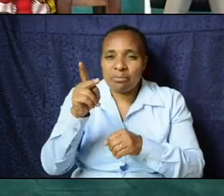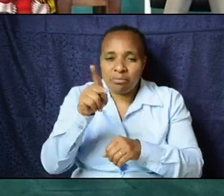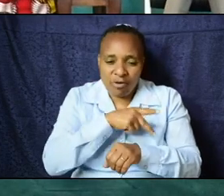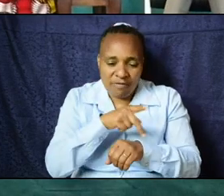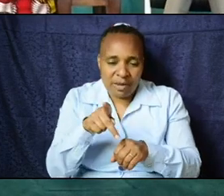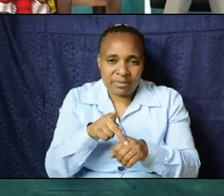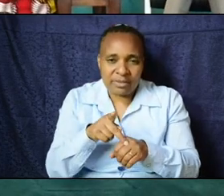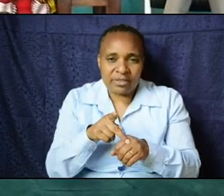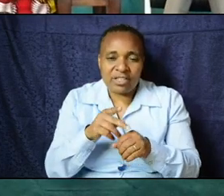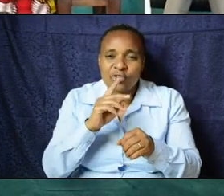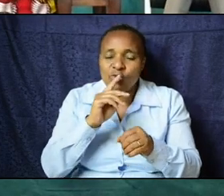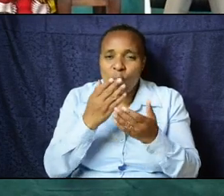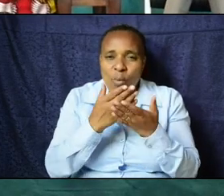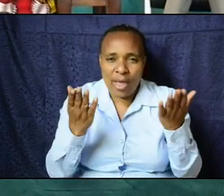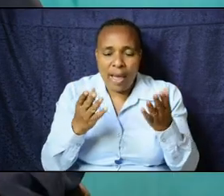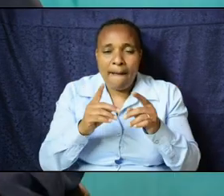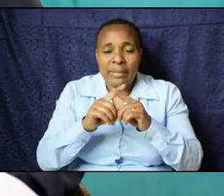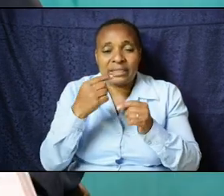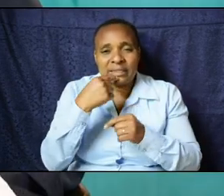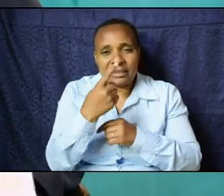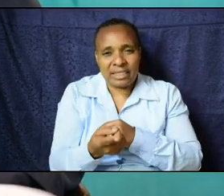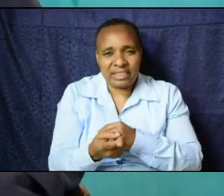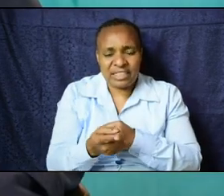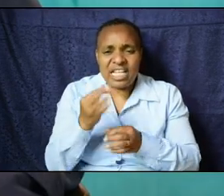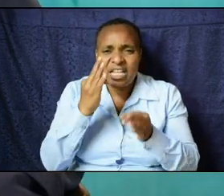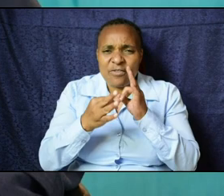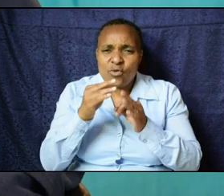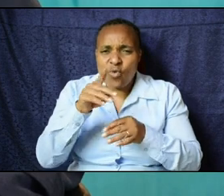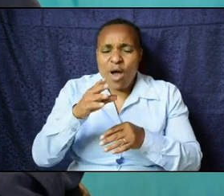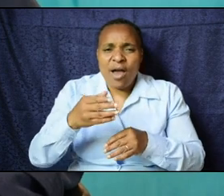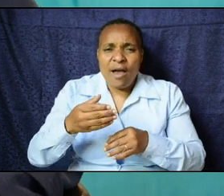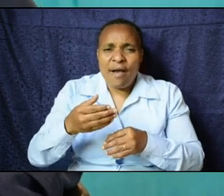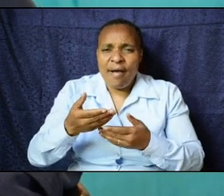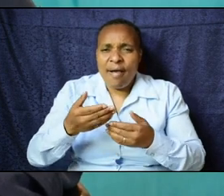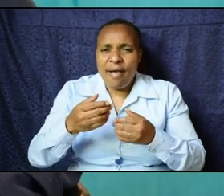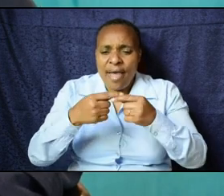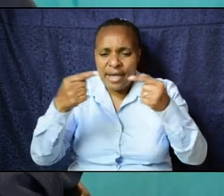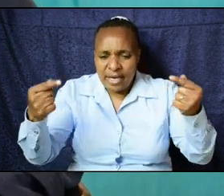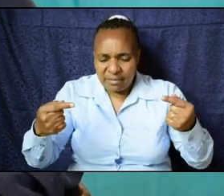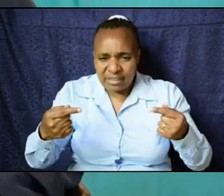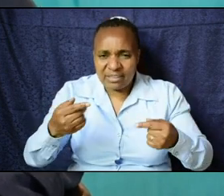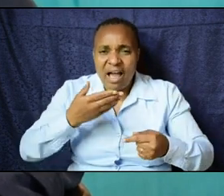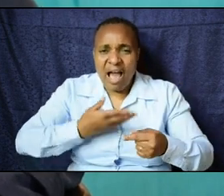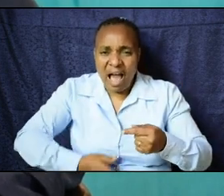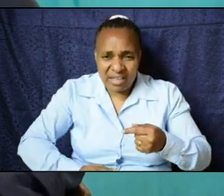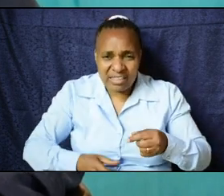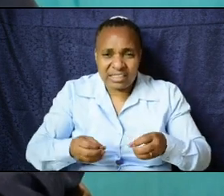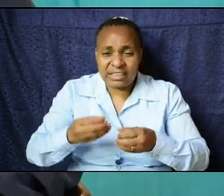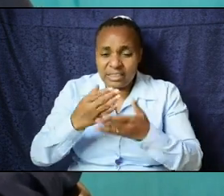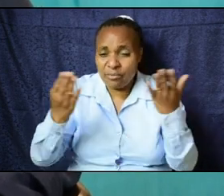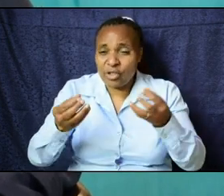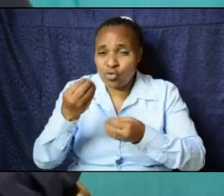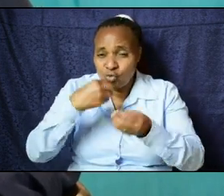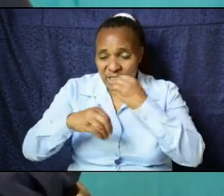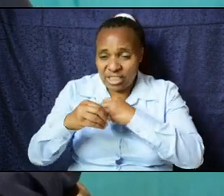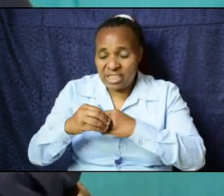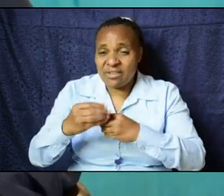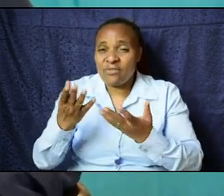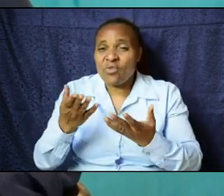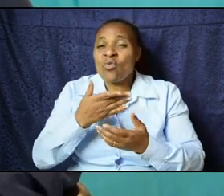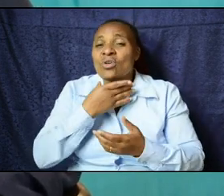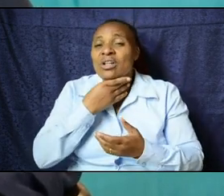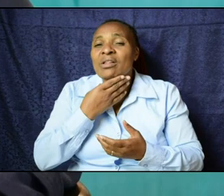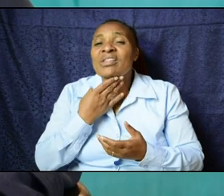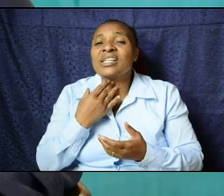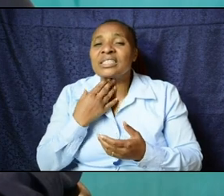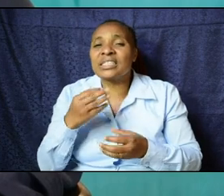Proverbs, not sure exactly where, but it says, if your enemy is hungry, give him something to eat. If thirsty, give him something to drink. And that